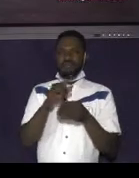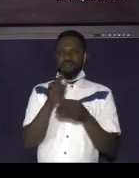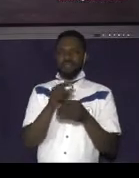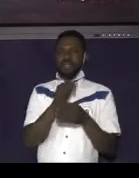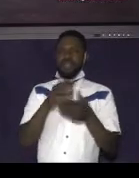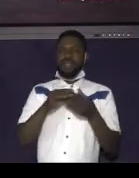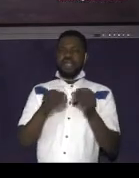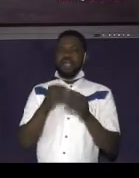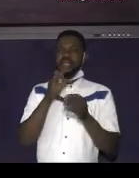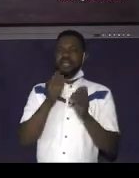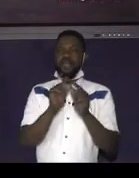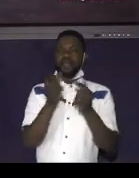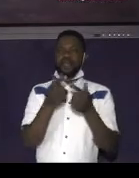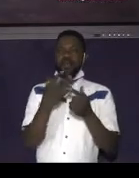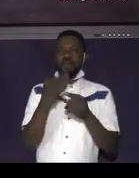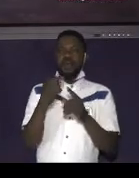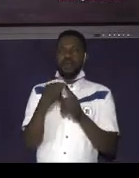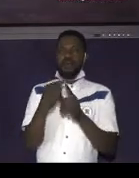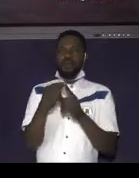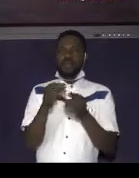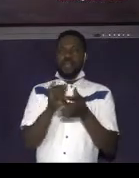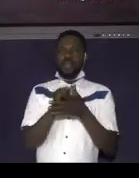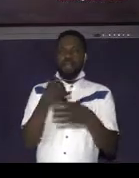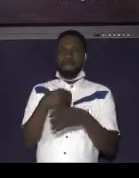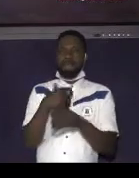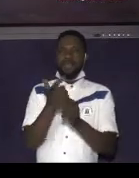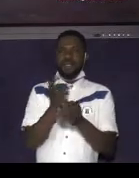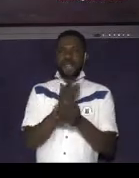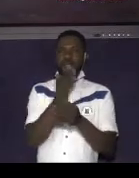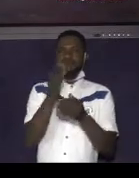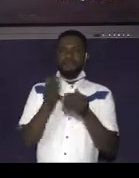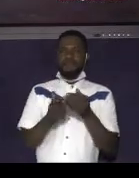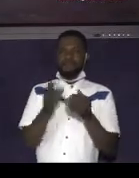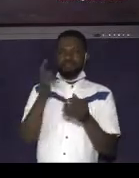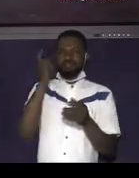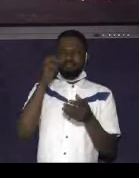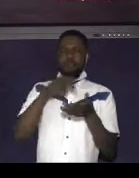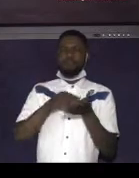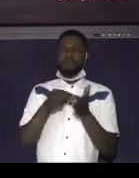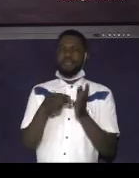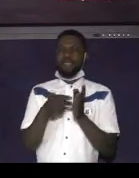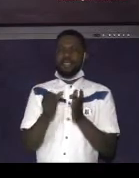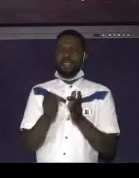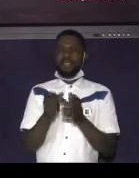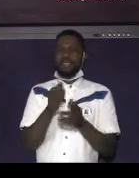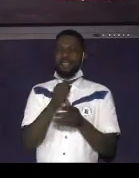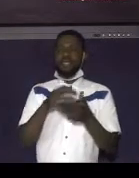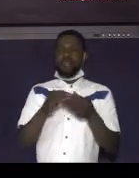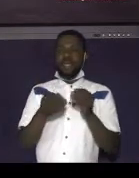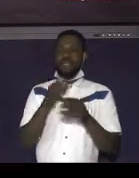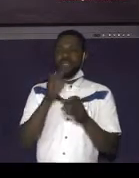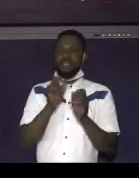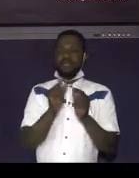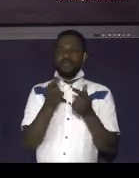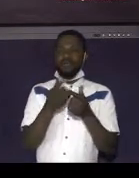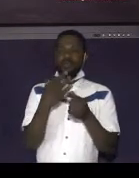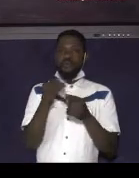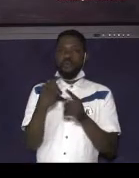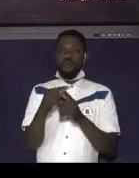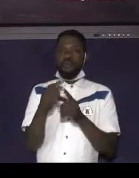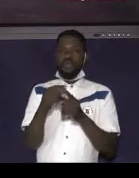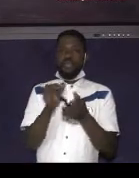A sentence is a group of words that makes complete sense. A sentence is a group of